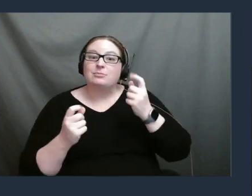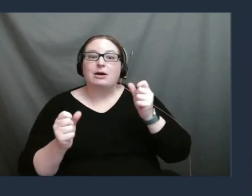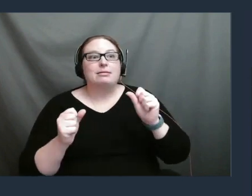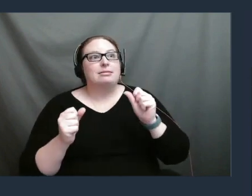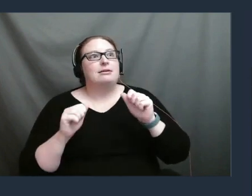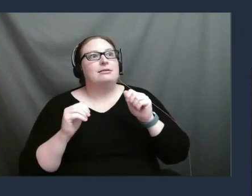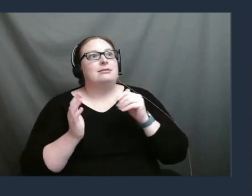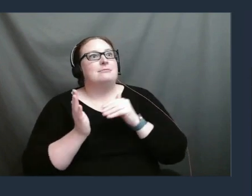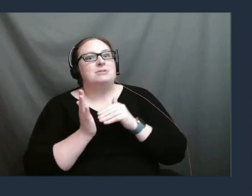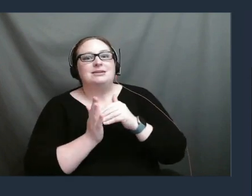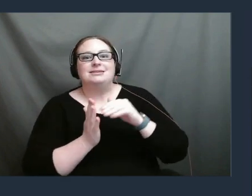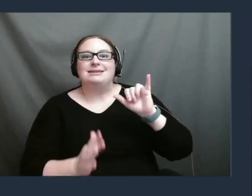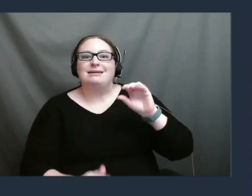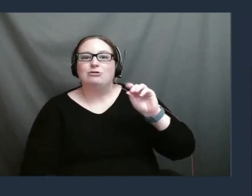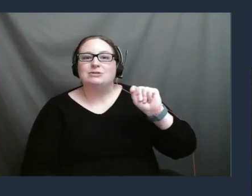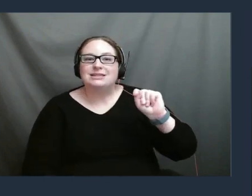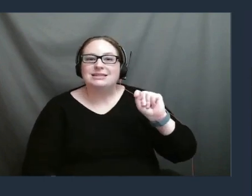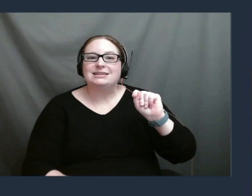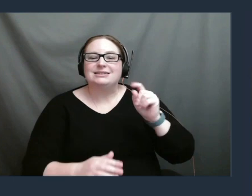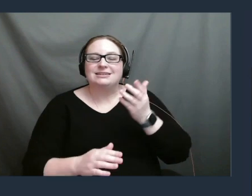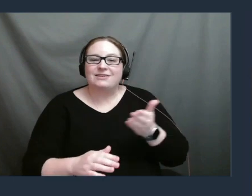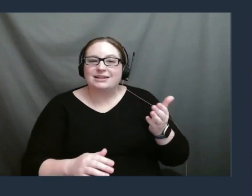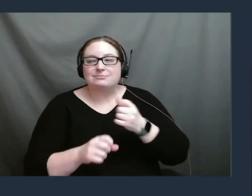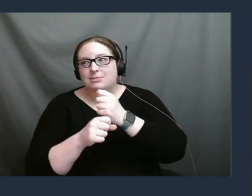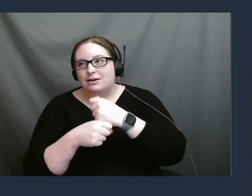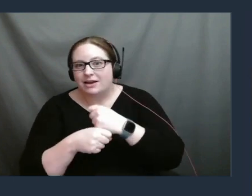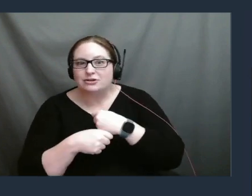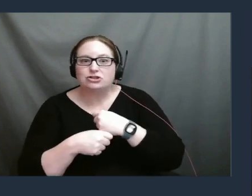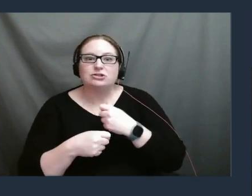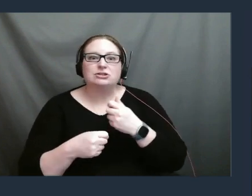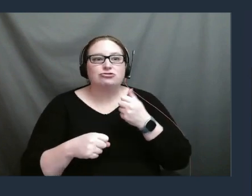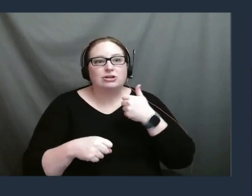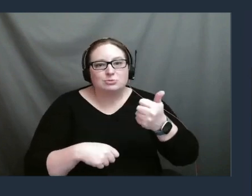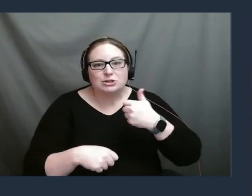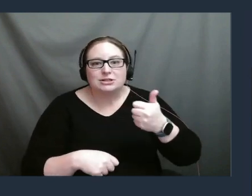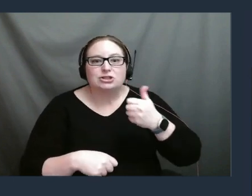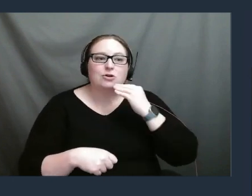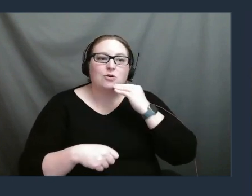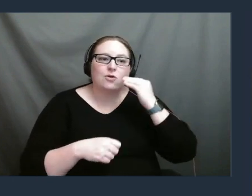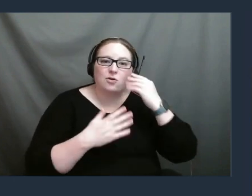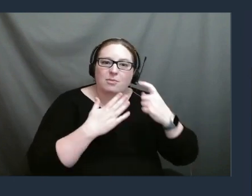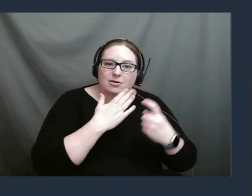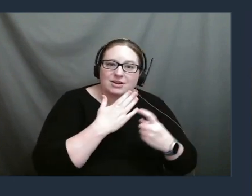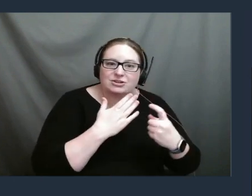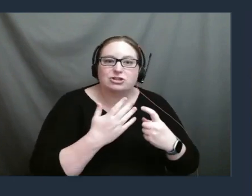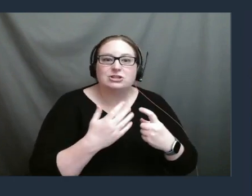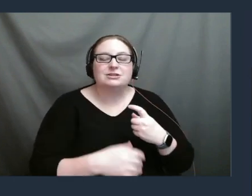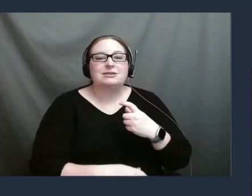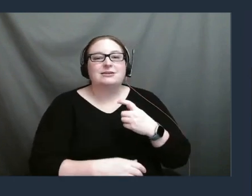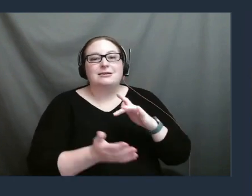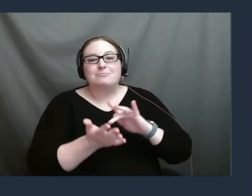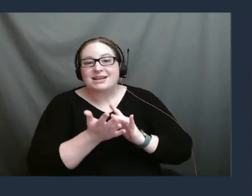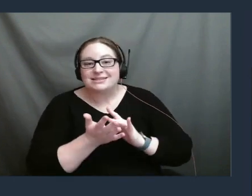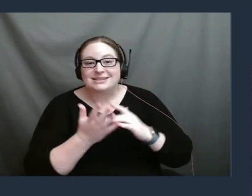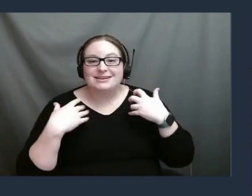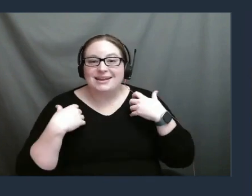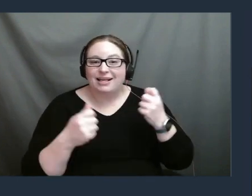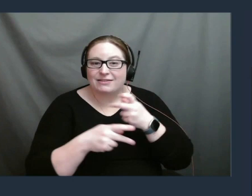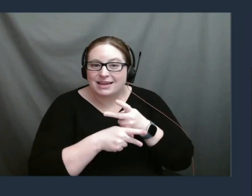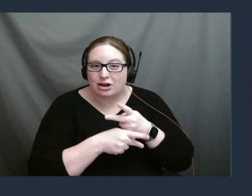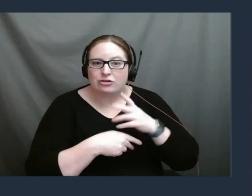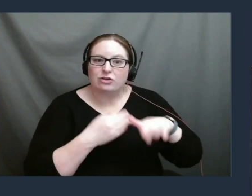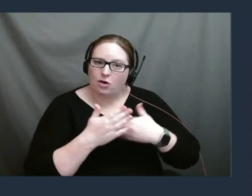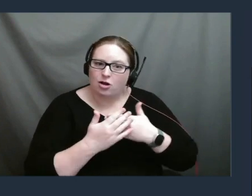various industries, manufacturing, transportation, home automation, and devices in medicine and healthcare, they are all generating data in real